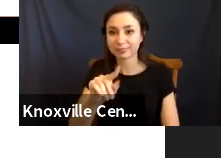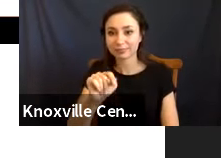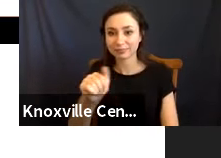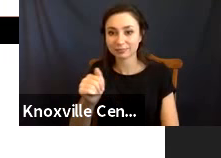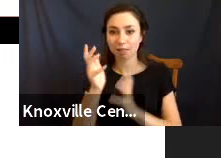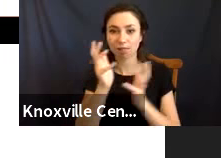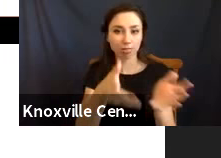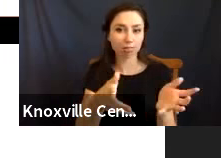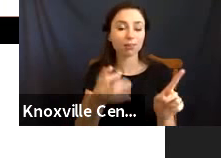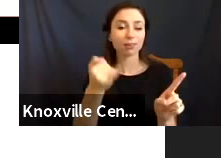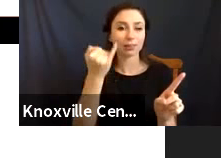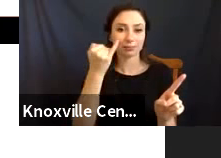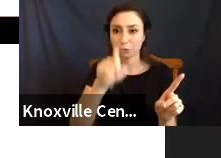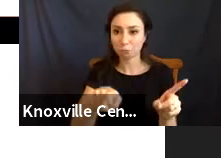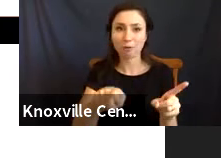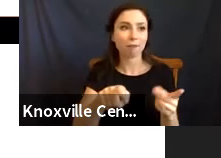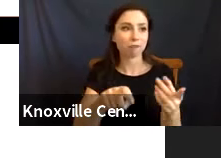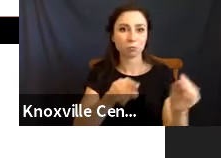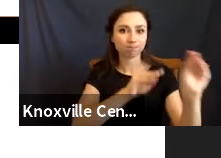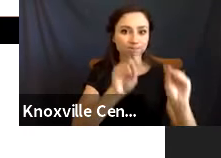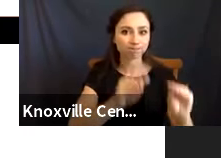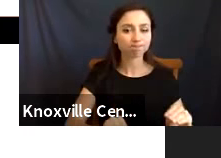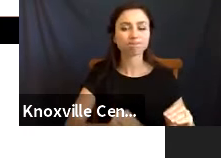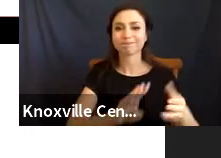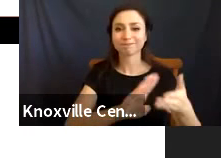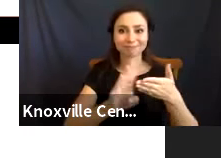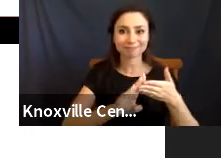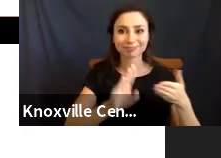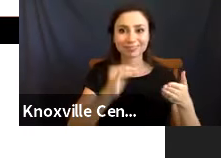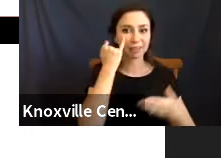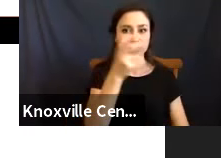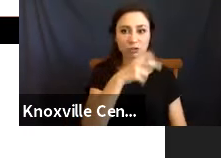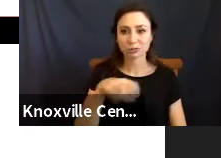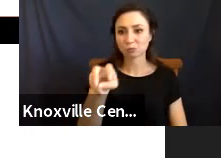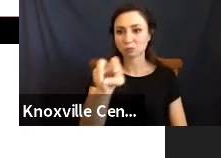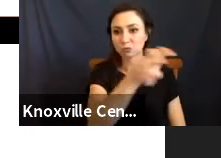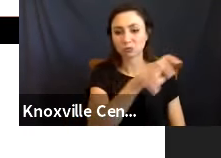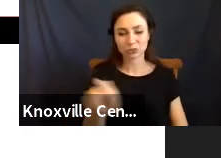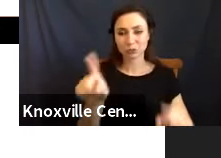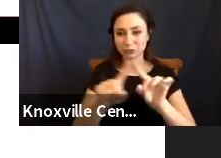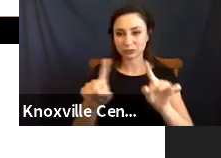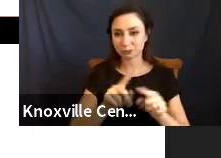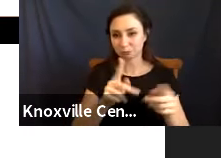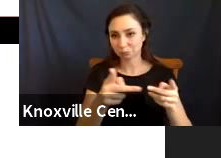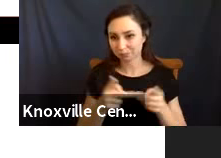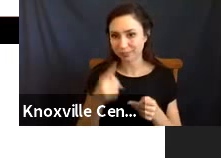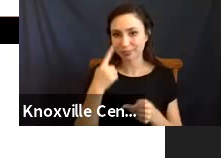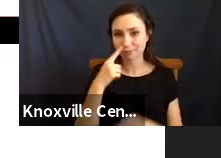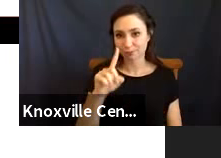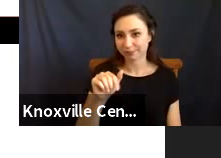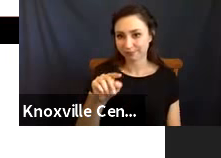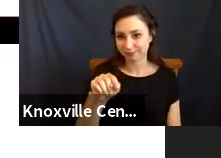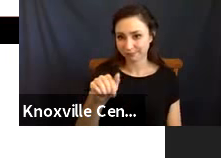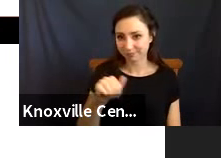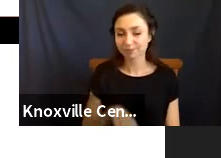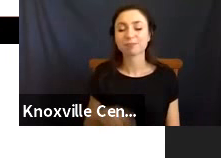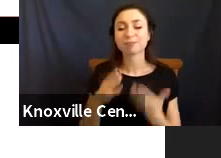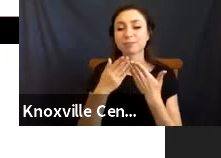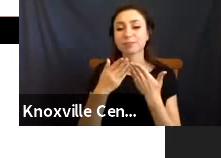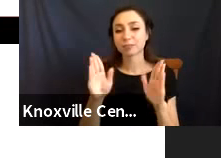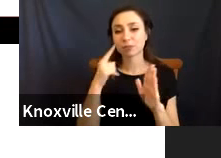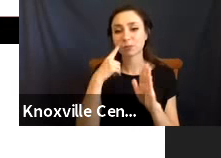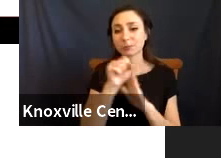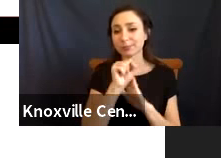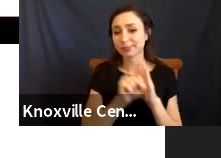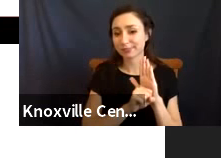from jurisdiction to jurisdiction and that kind of thing. Right. But in general, probably whereas the